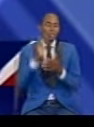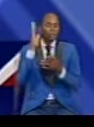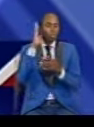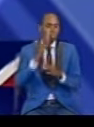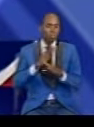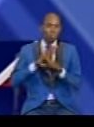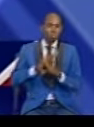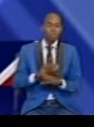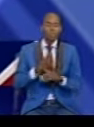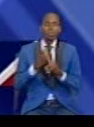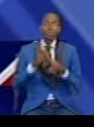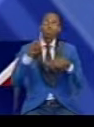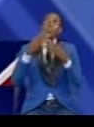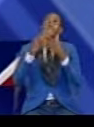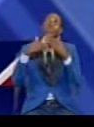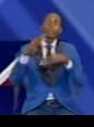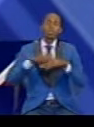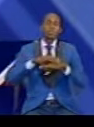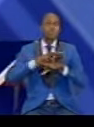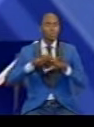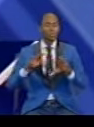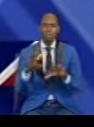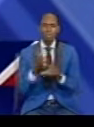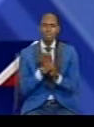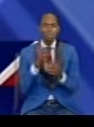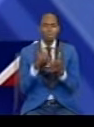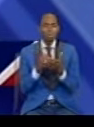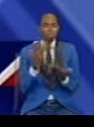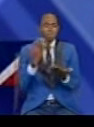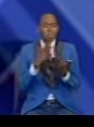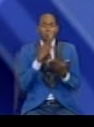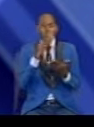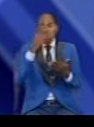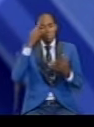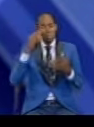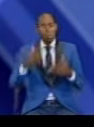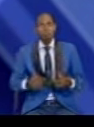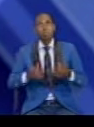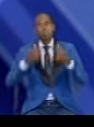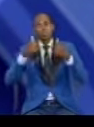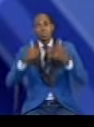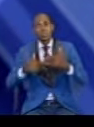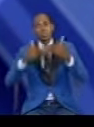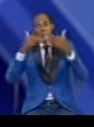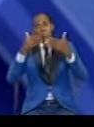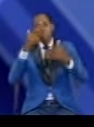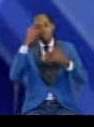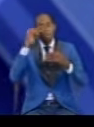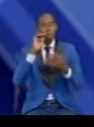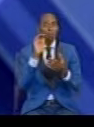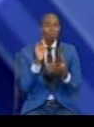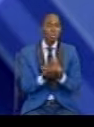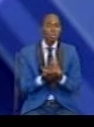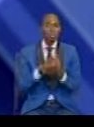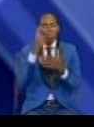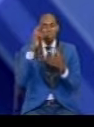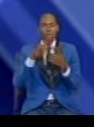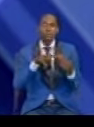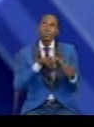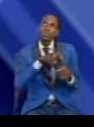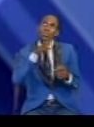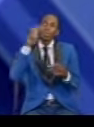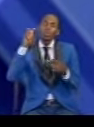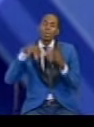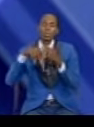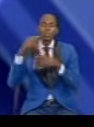promotion, maybe because of marriage, maybe because you want to go overseas, maybe because you want to take visa,